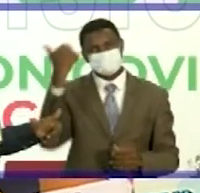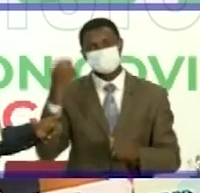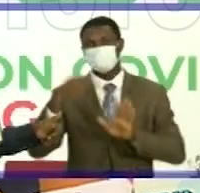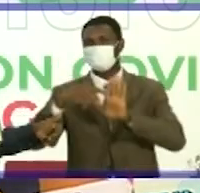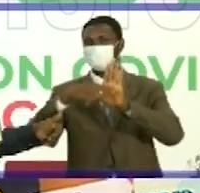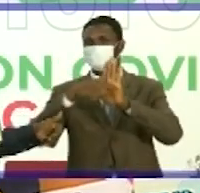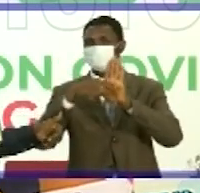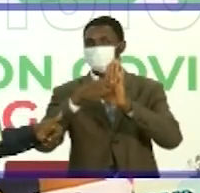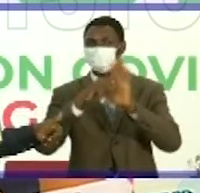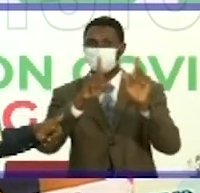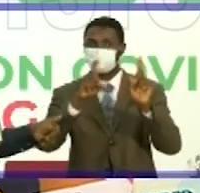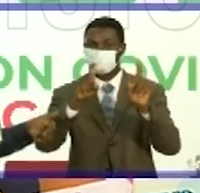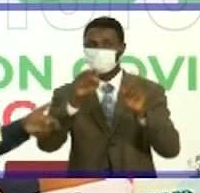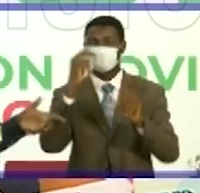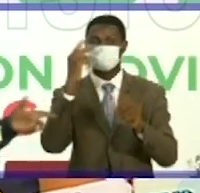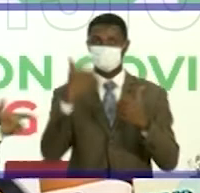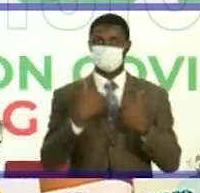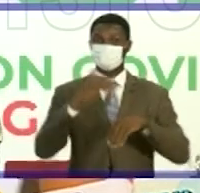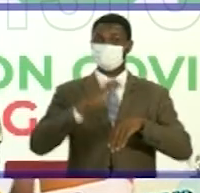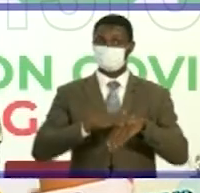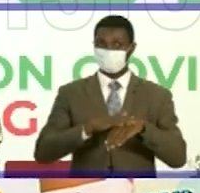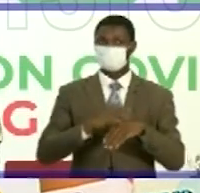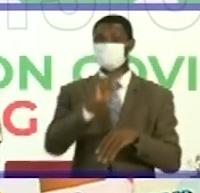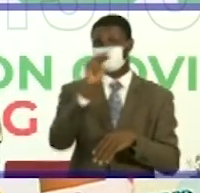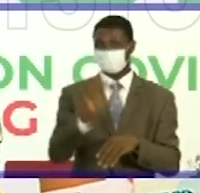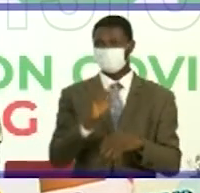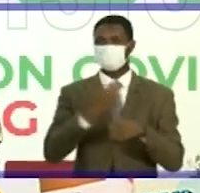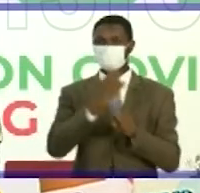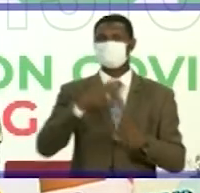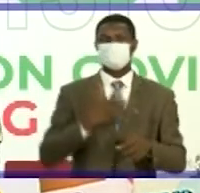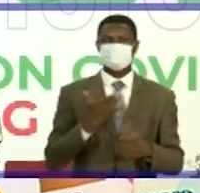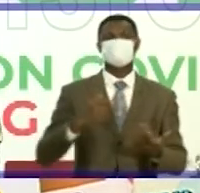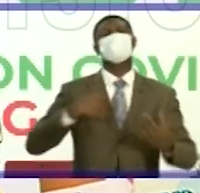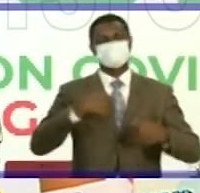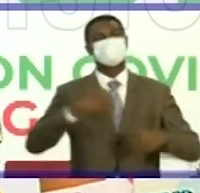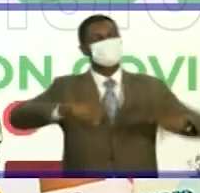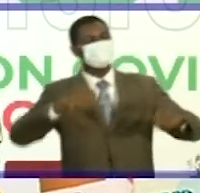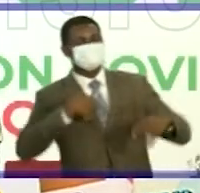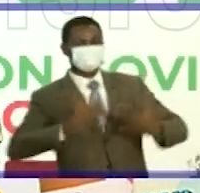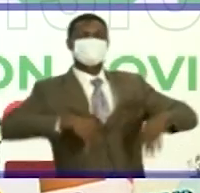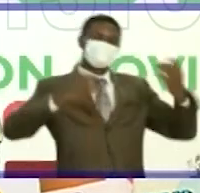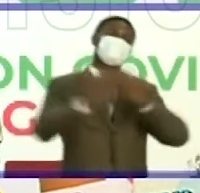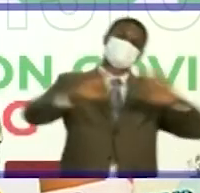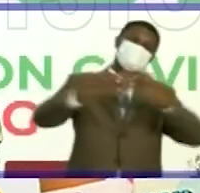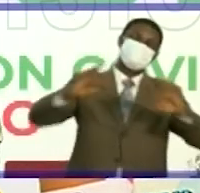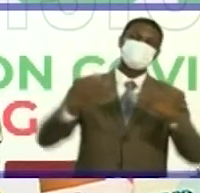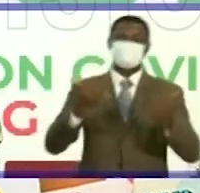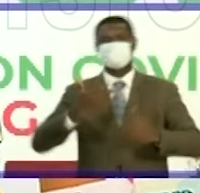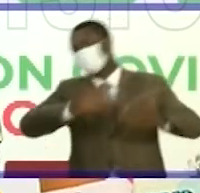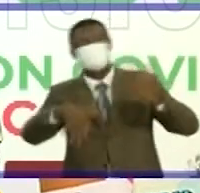test that you took on a Monday gave you this false sense of protection, and you begin to